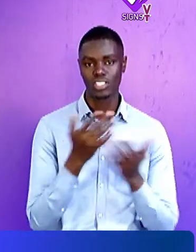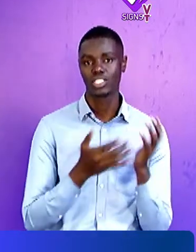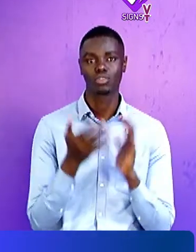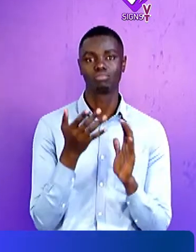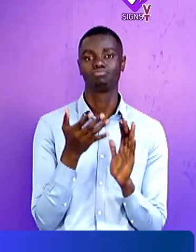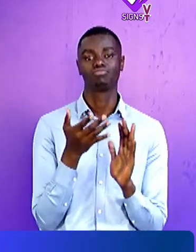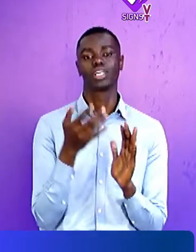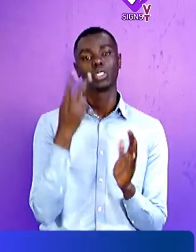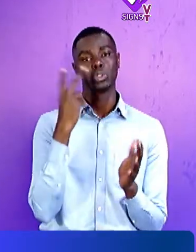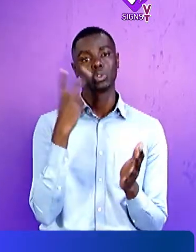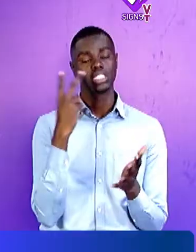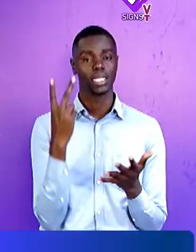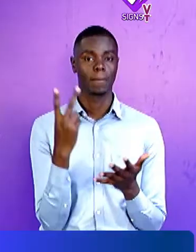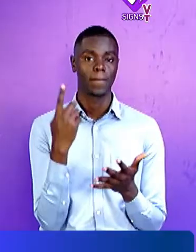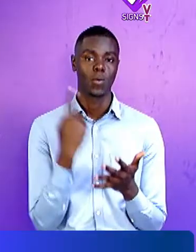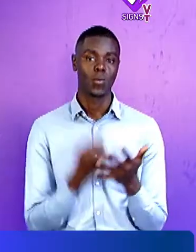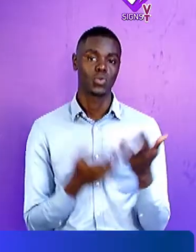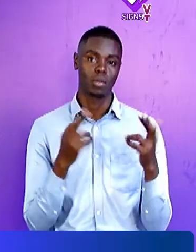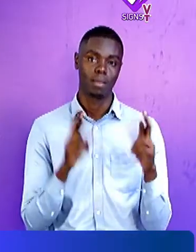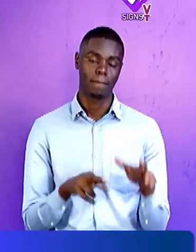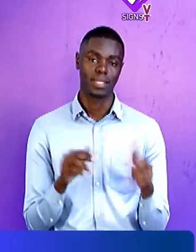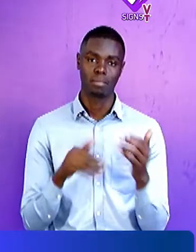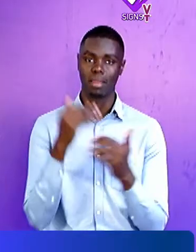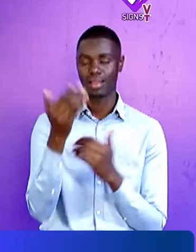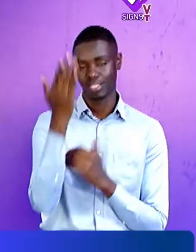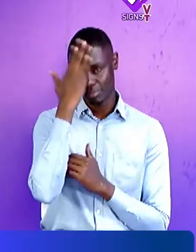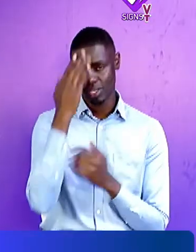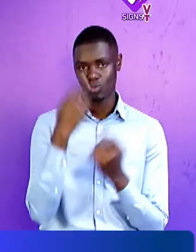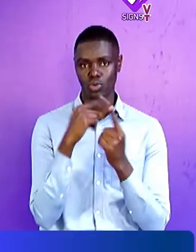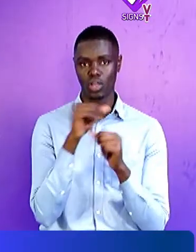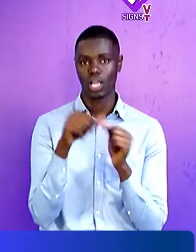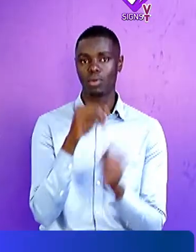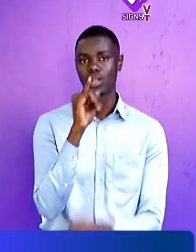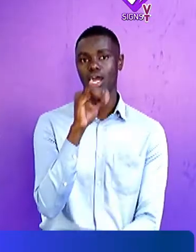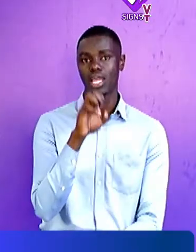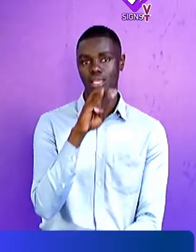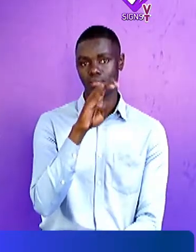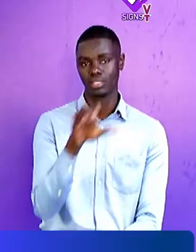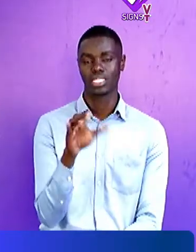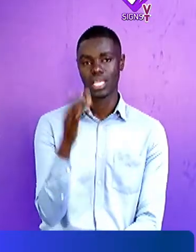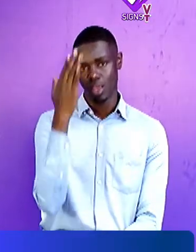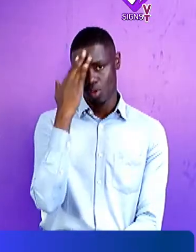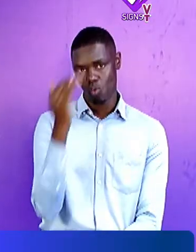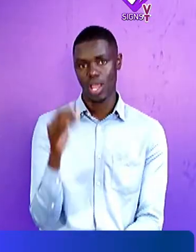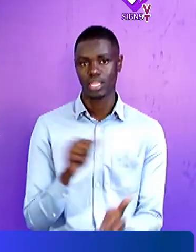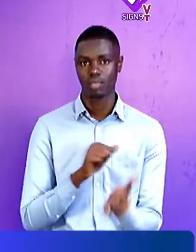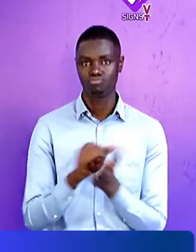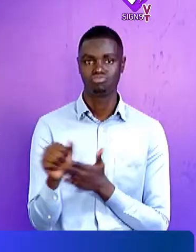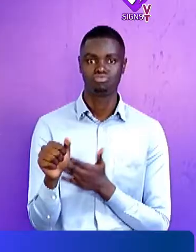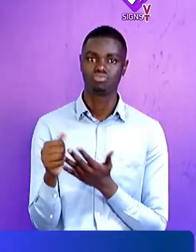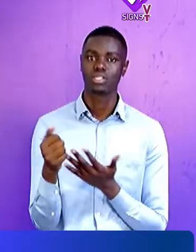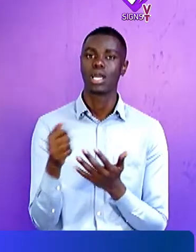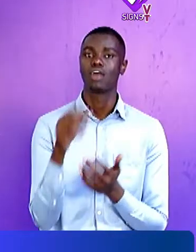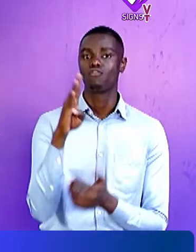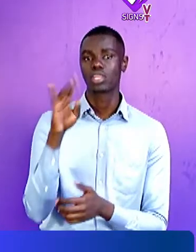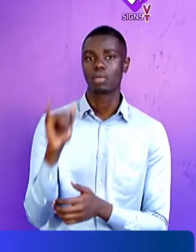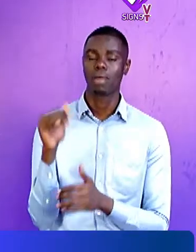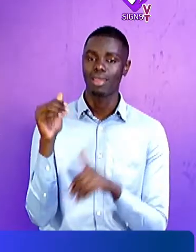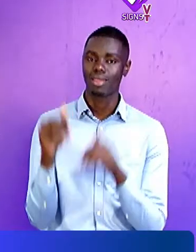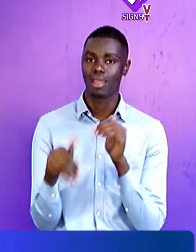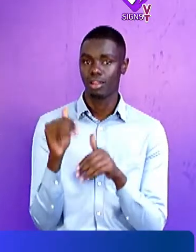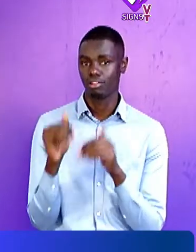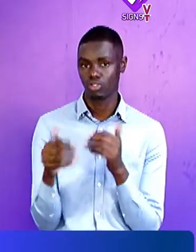to see what is happening. Probably next Monday we'll talk about IEBC, because they released a roster for the by-elections, both at